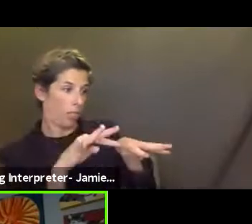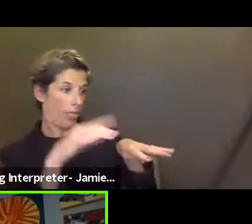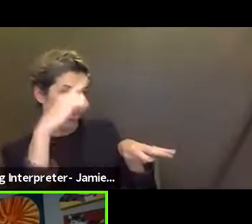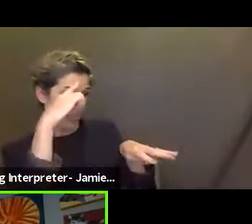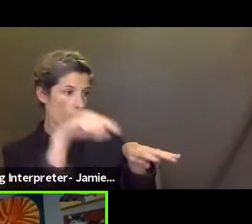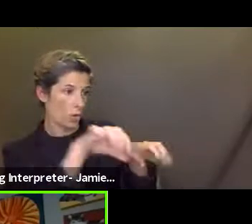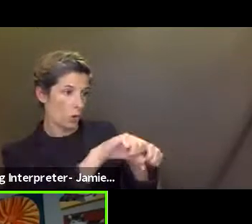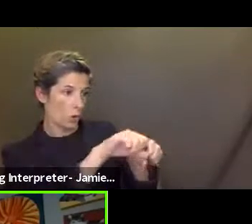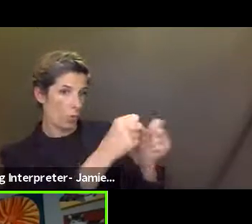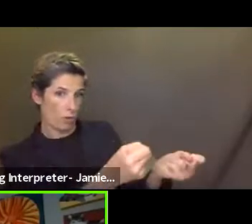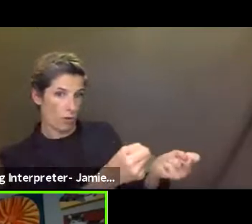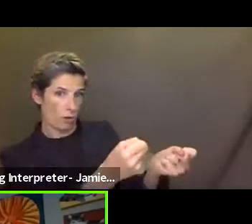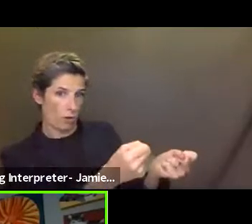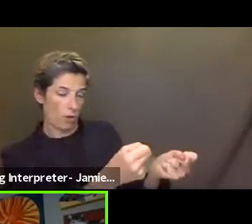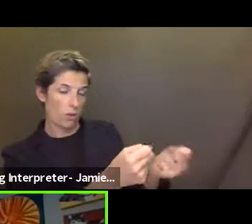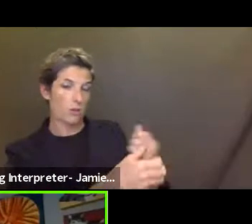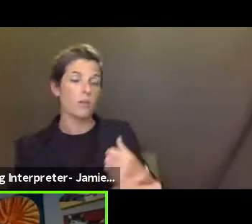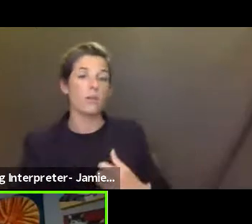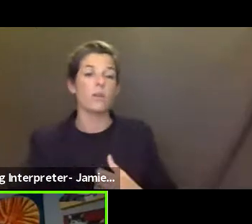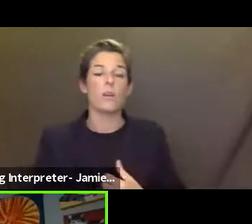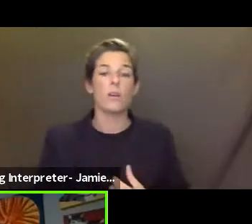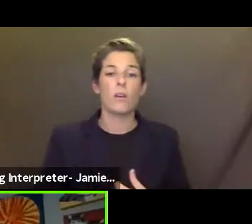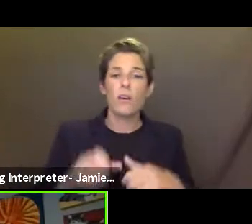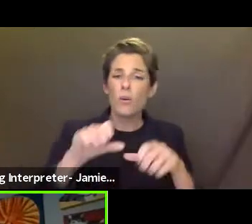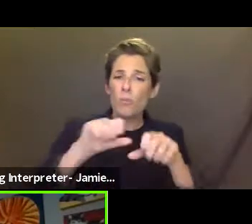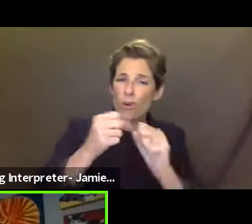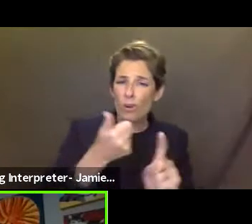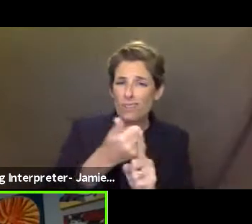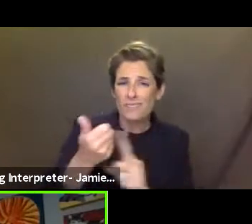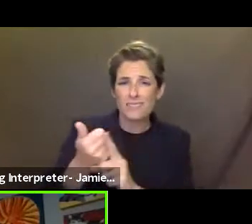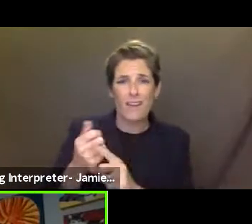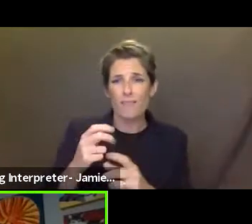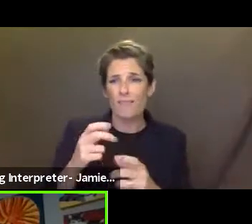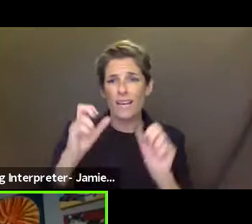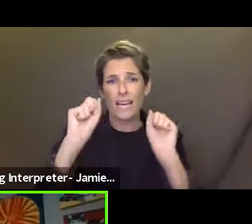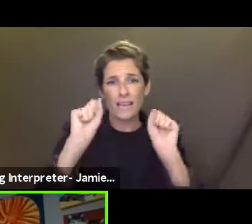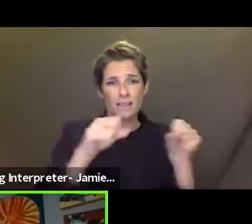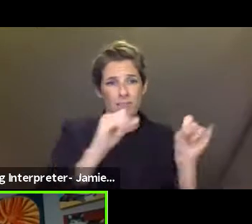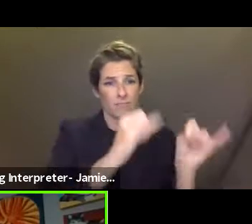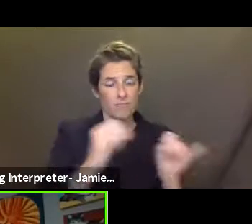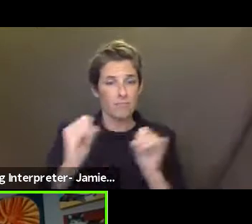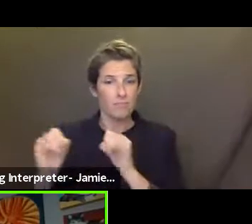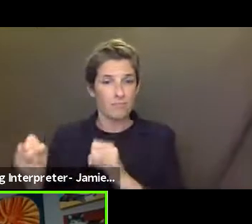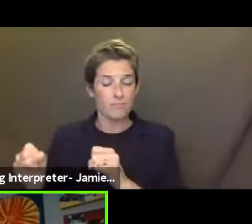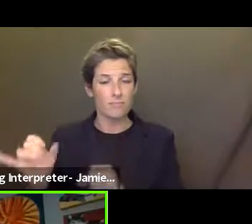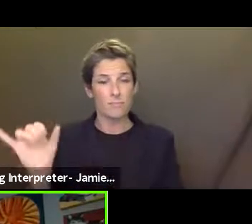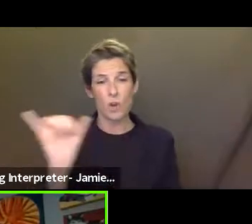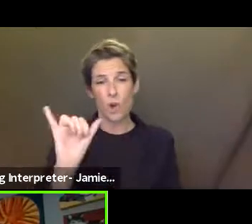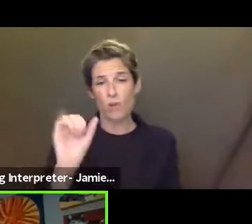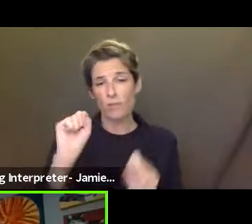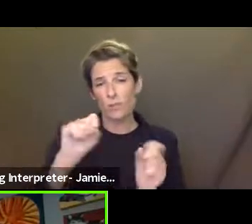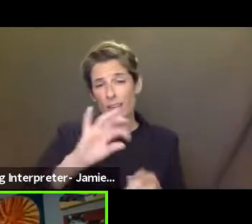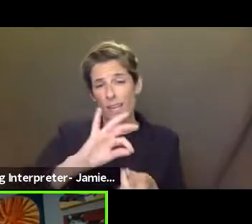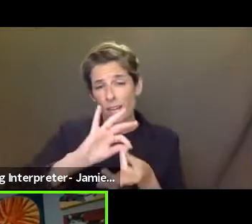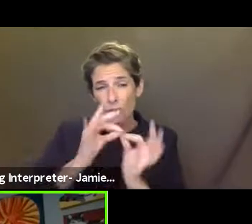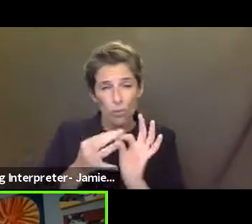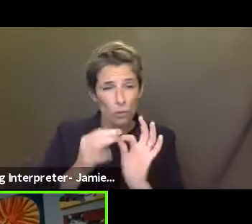conceptualize that. And broken can be an individual experience, and that also, I think, can be open to